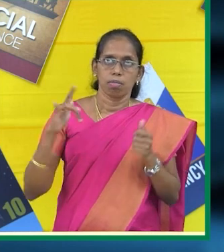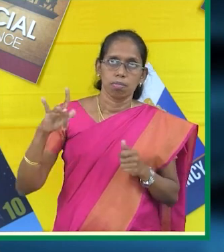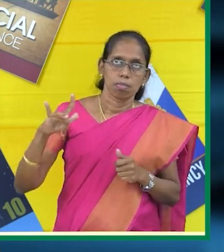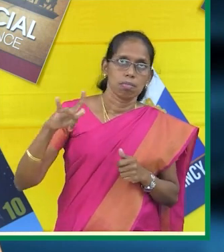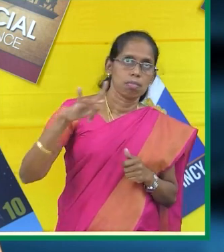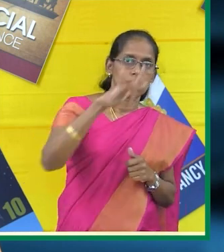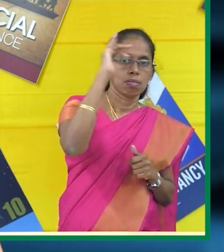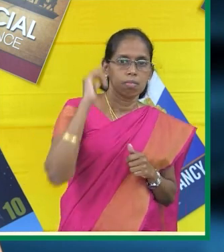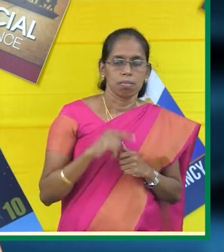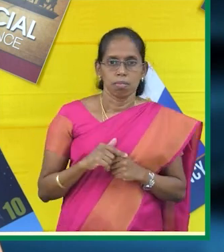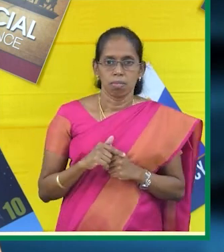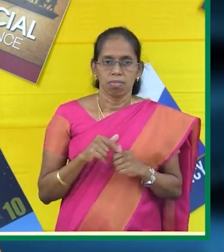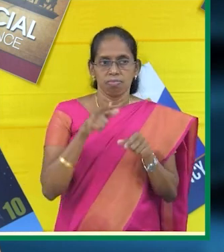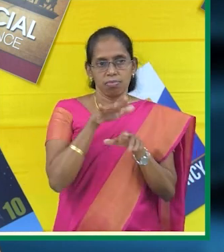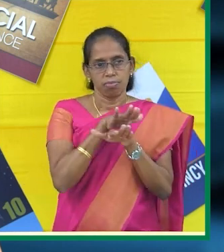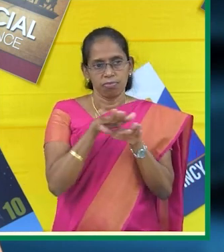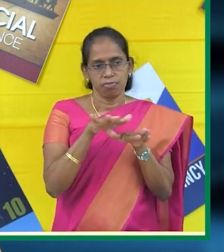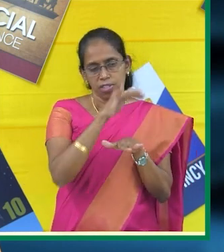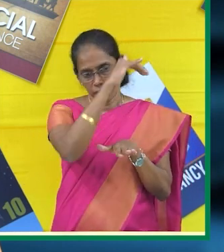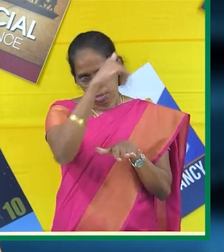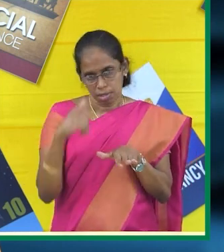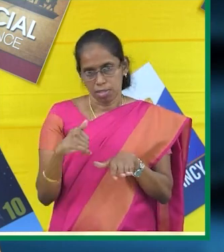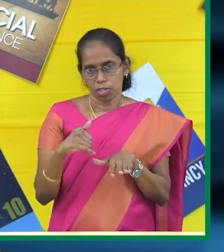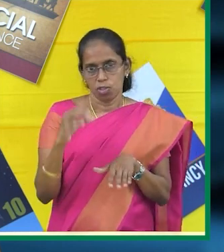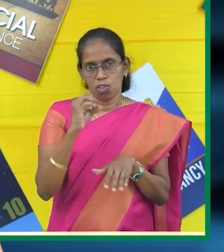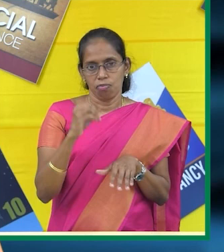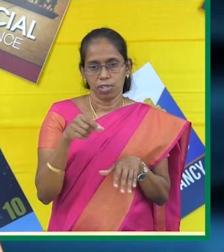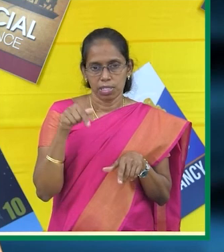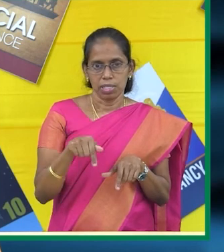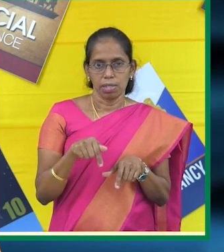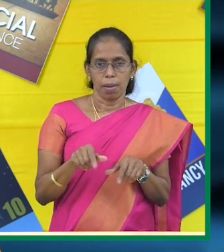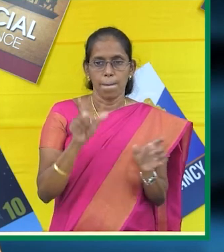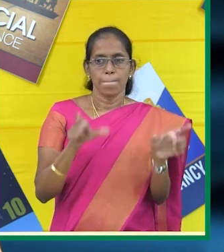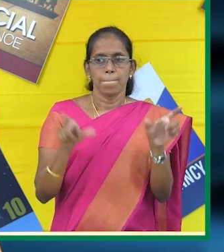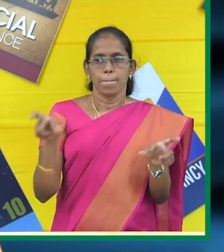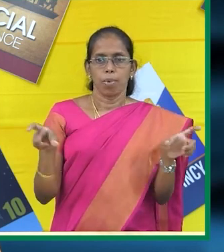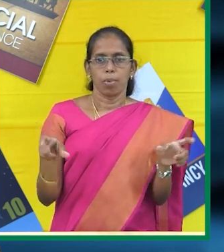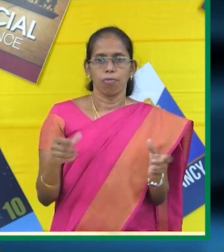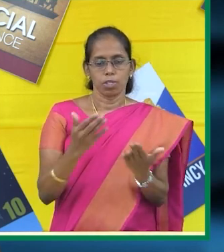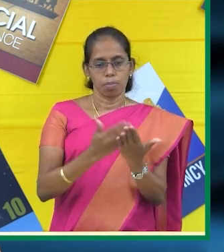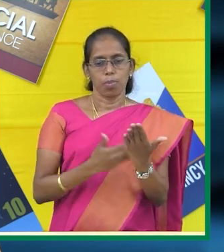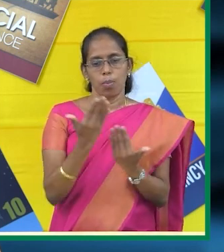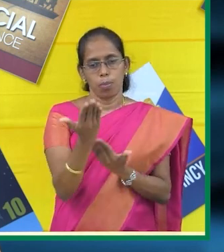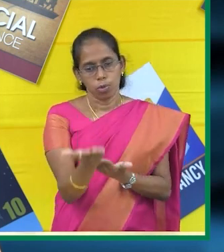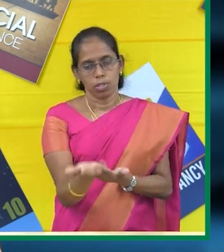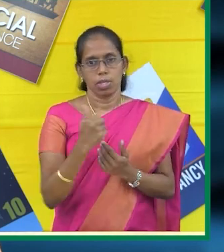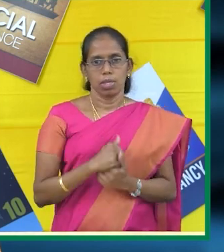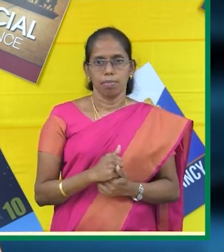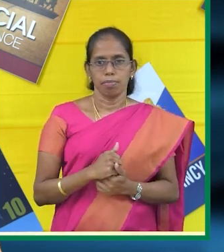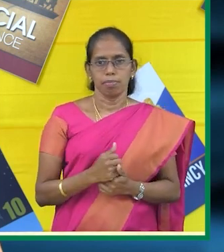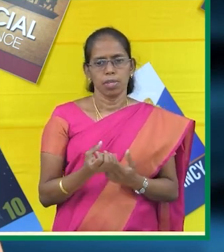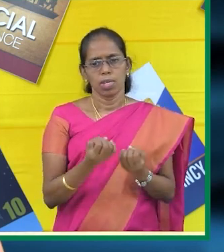at Niagara and returns to office. He finds people with proposals, that